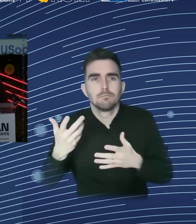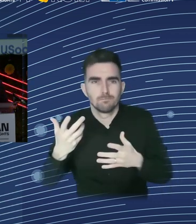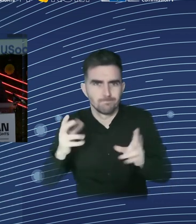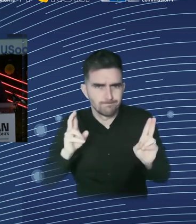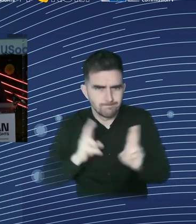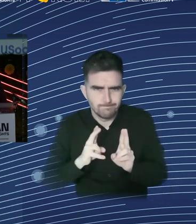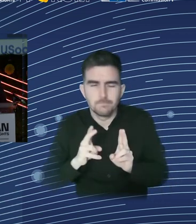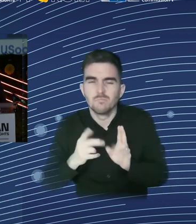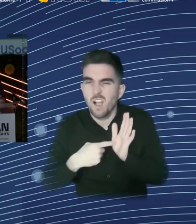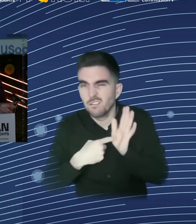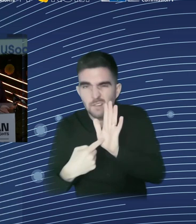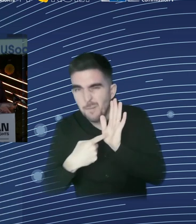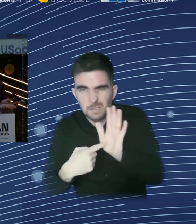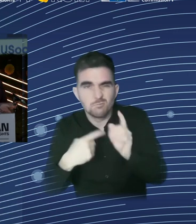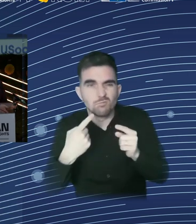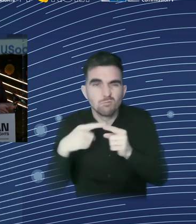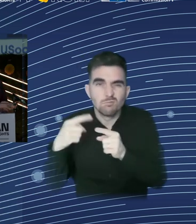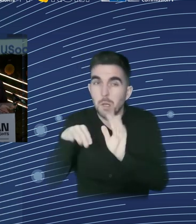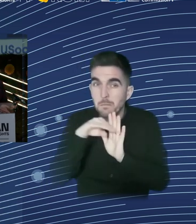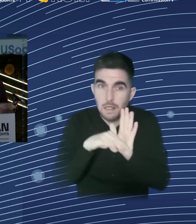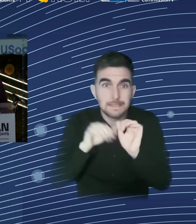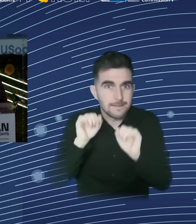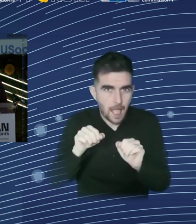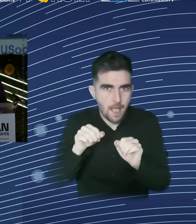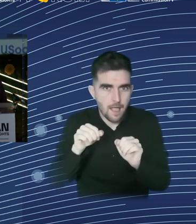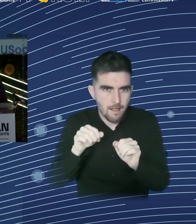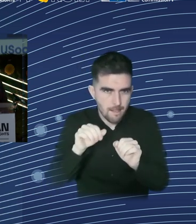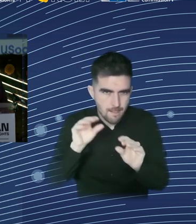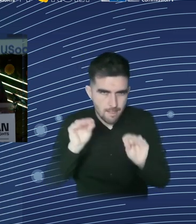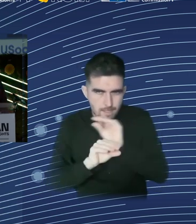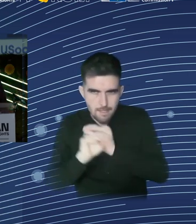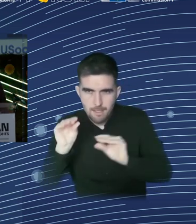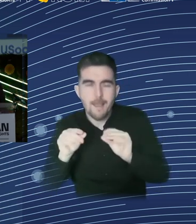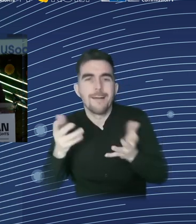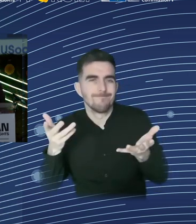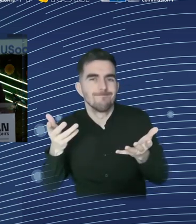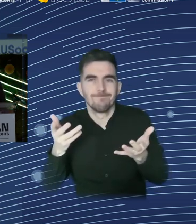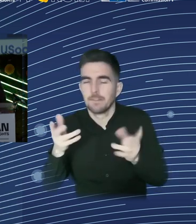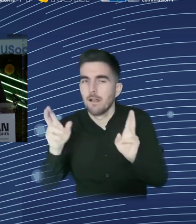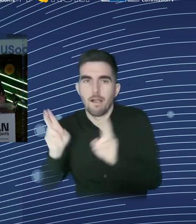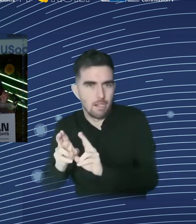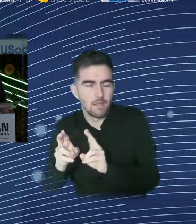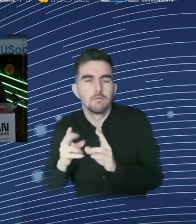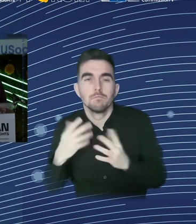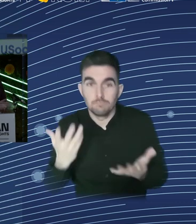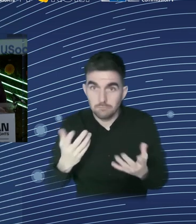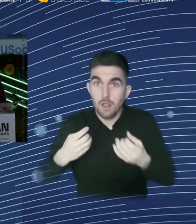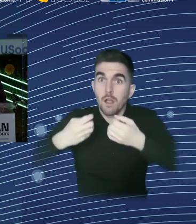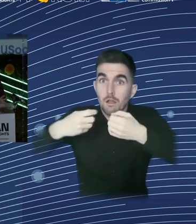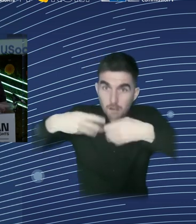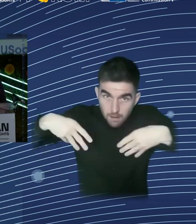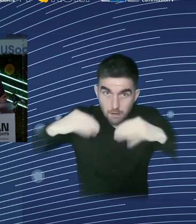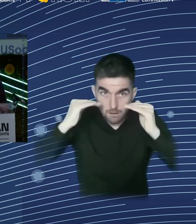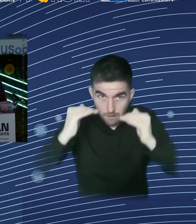off with by providing an overview of the report's approach to identifying persistent labor shortages and highlight